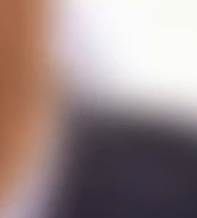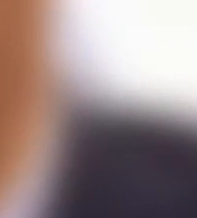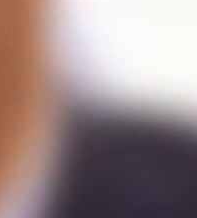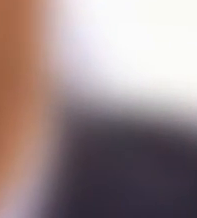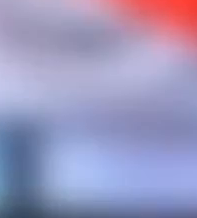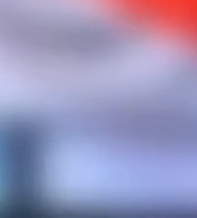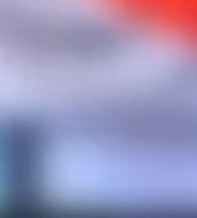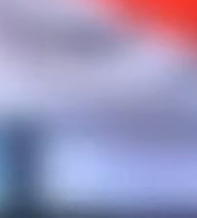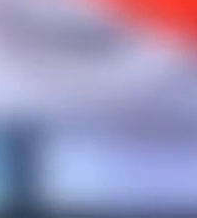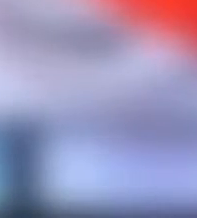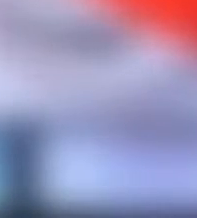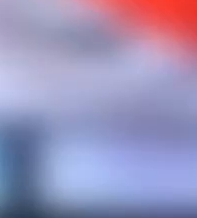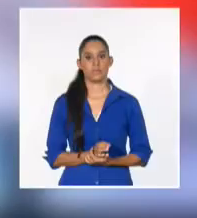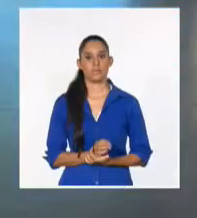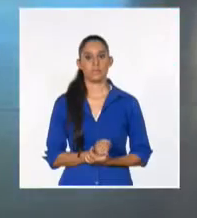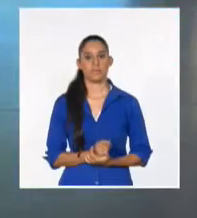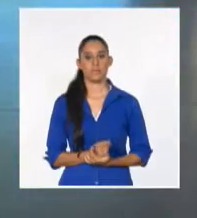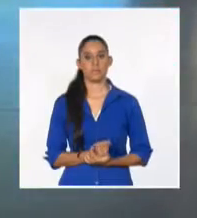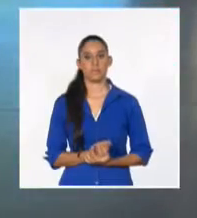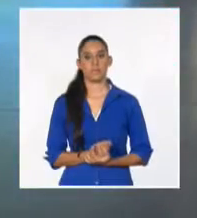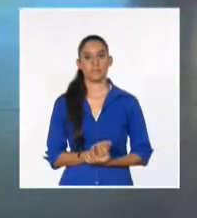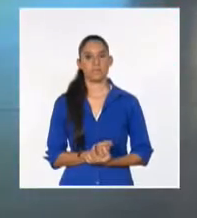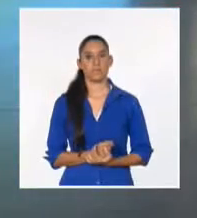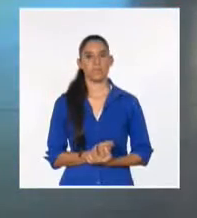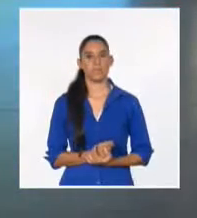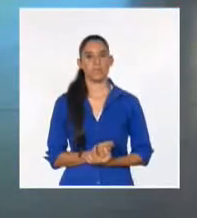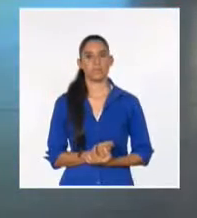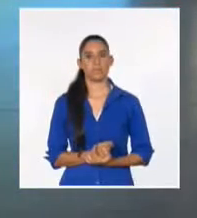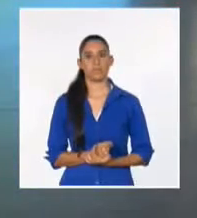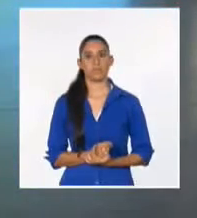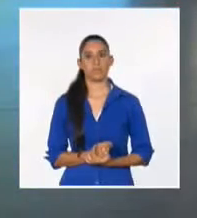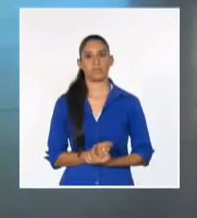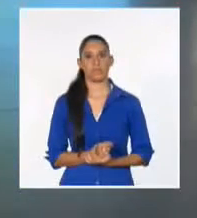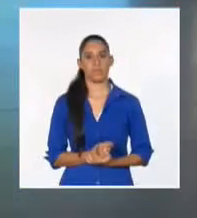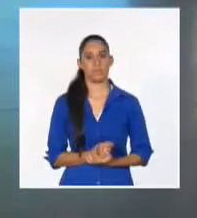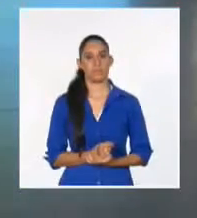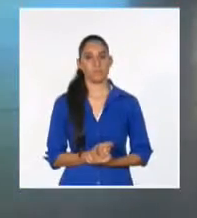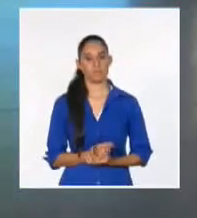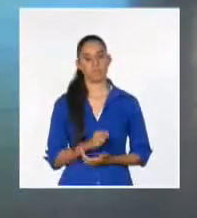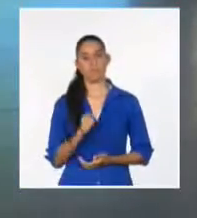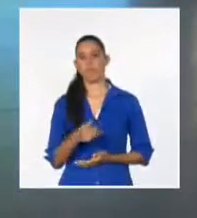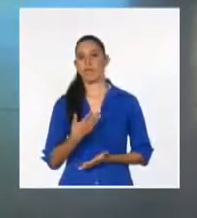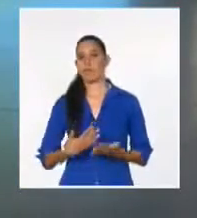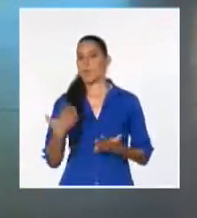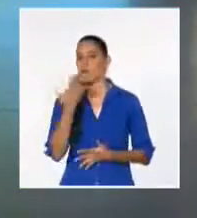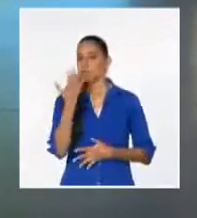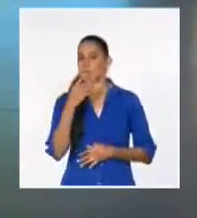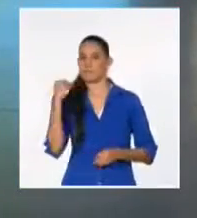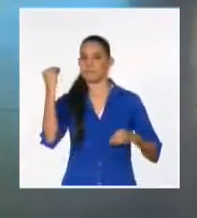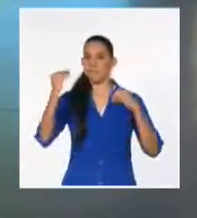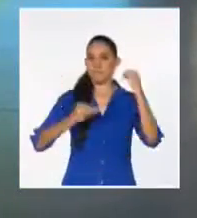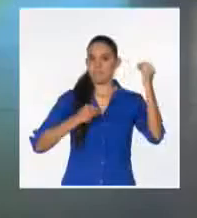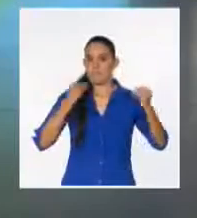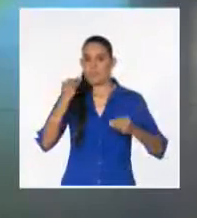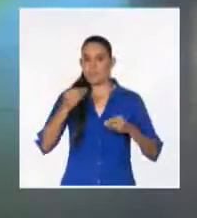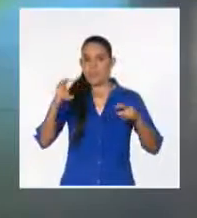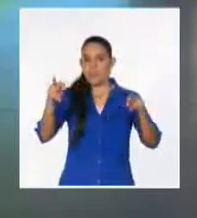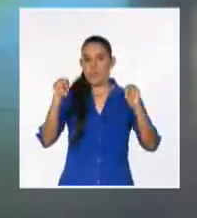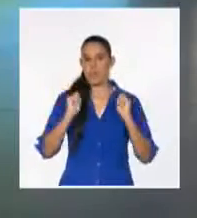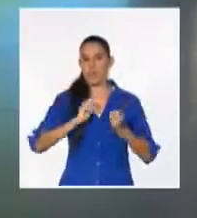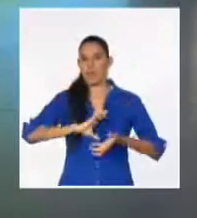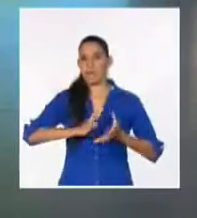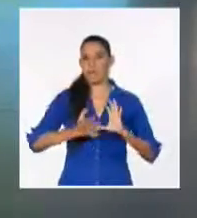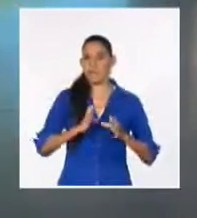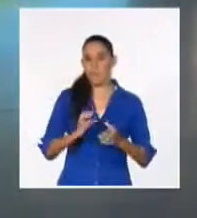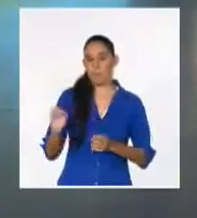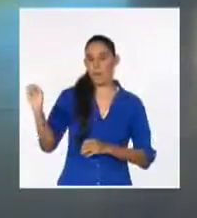thank you very much for coming on the program. Thank you. Y como a quien le preocupa que la nueva escalada de guerra en Oriente Medio lo